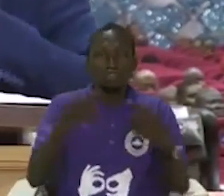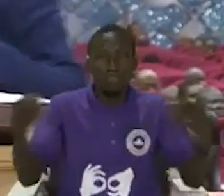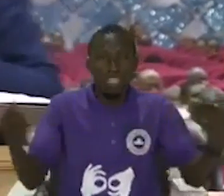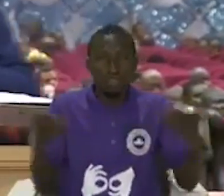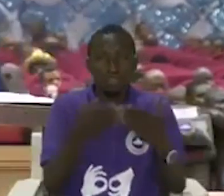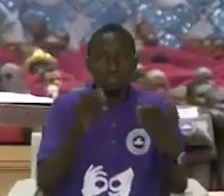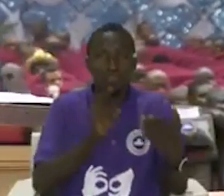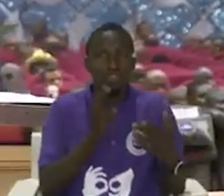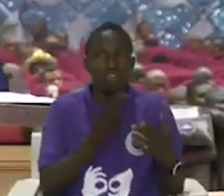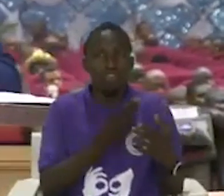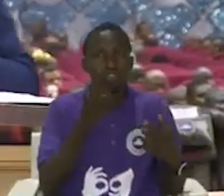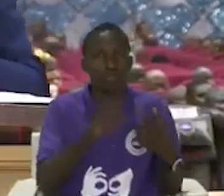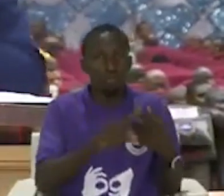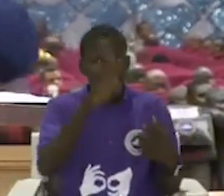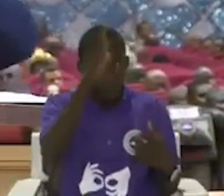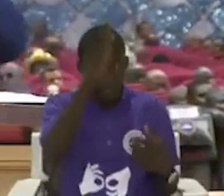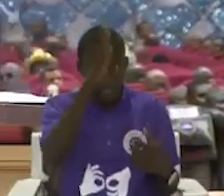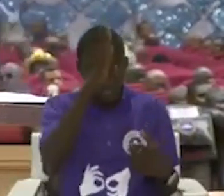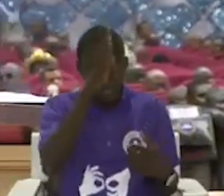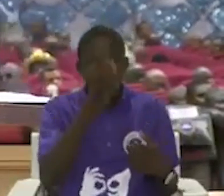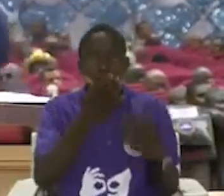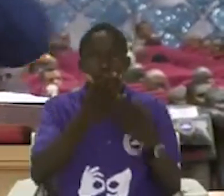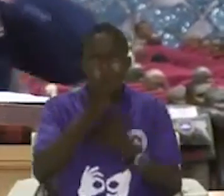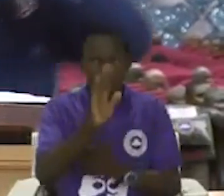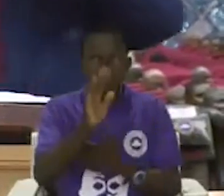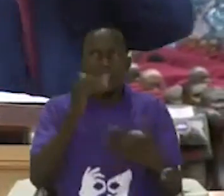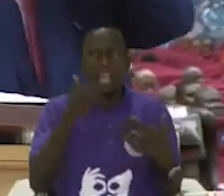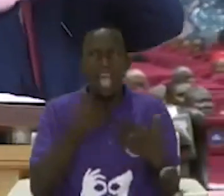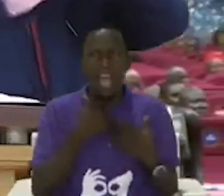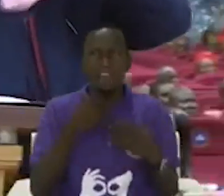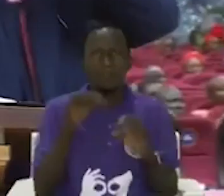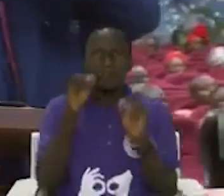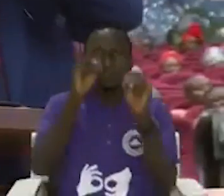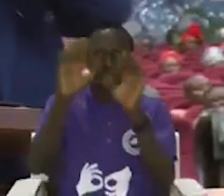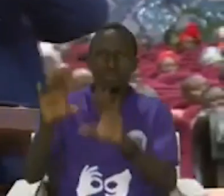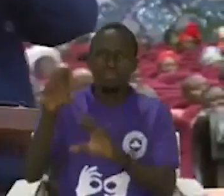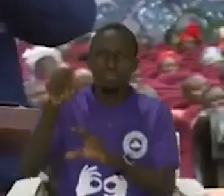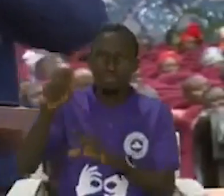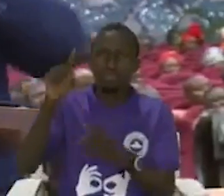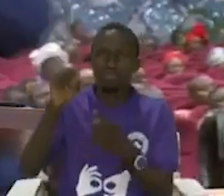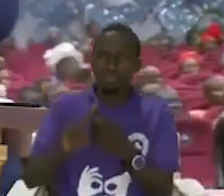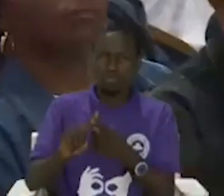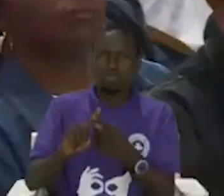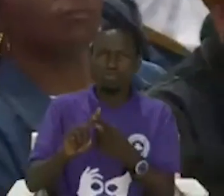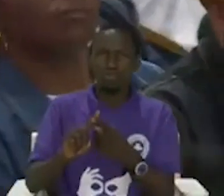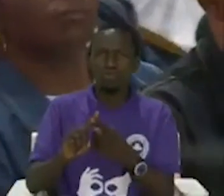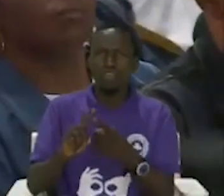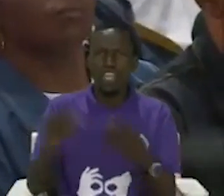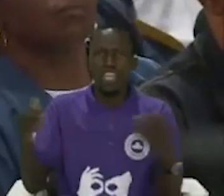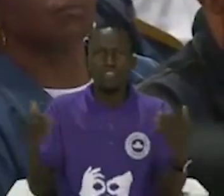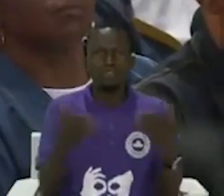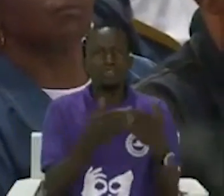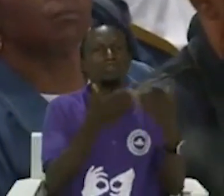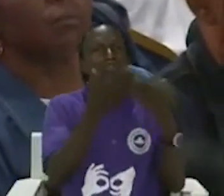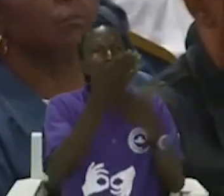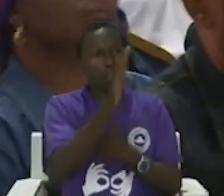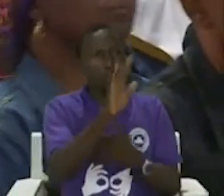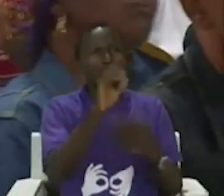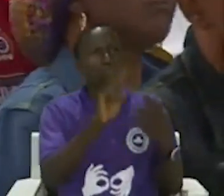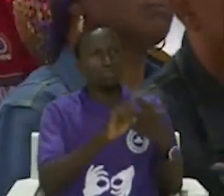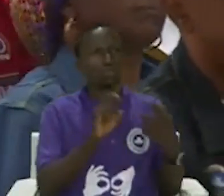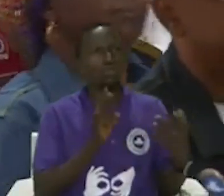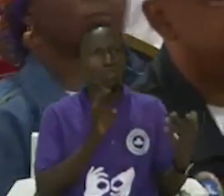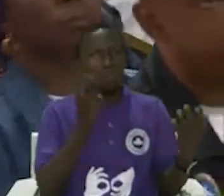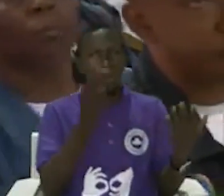responsibility. God has planted you to find those who don't have talent, early, so that he can introduce God to them, so that they can become